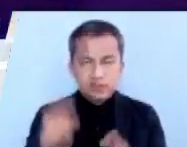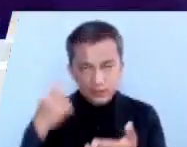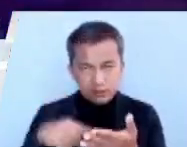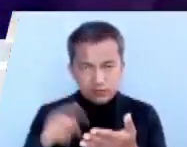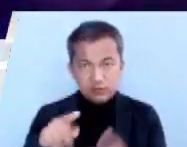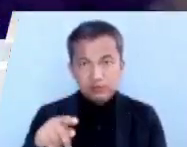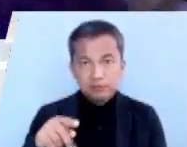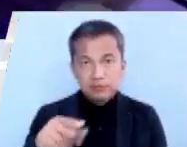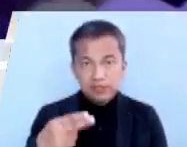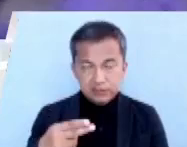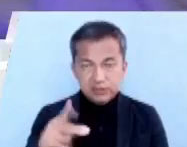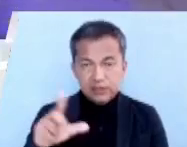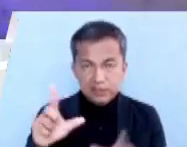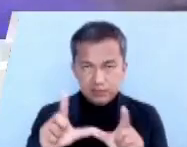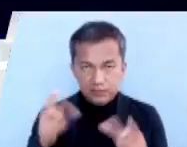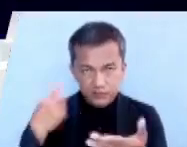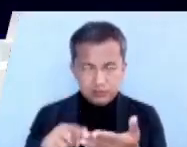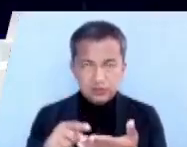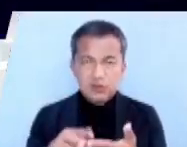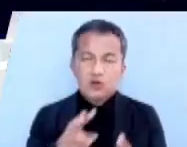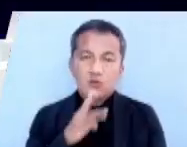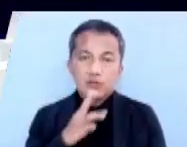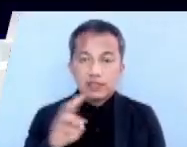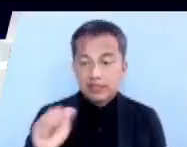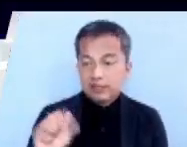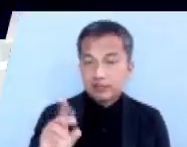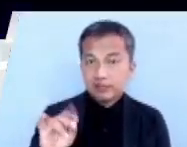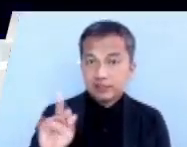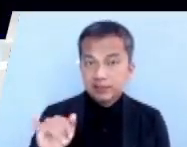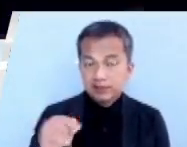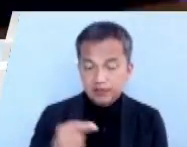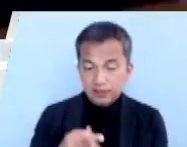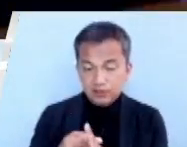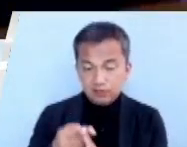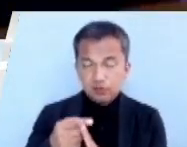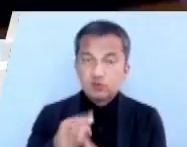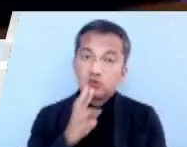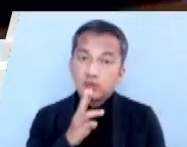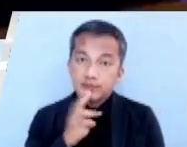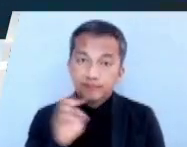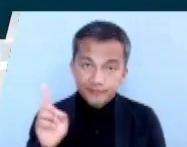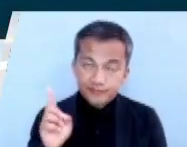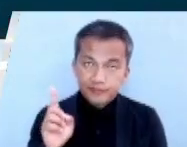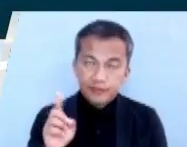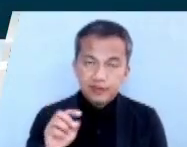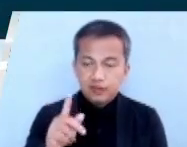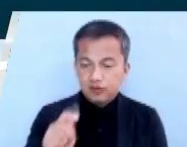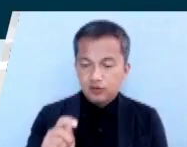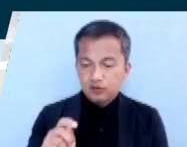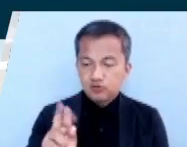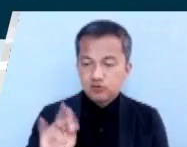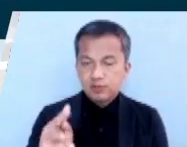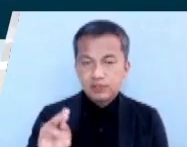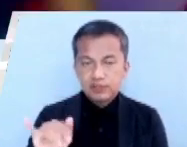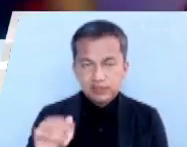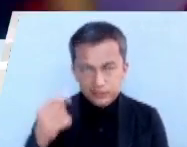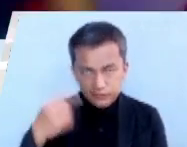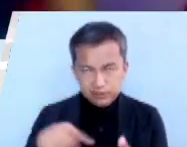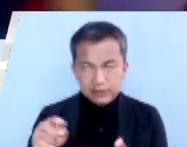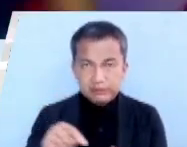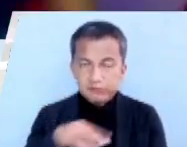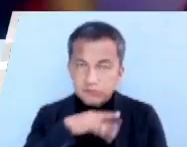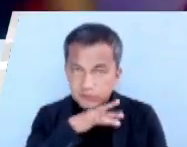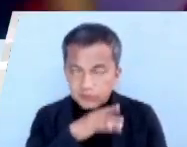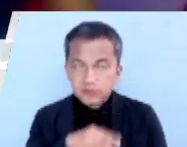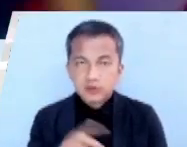para ma-check ang water acidity, temperature for water warmth, turbidity to assess water clarity. May